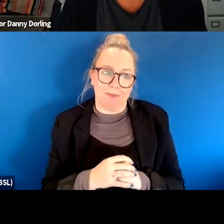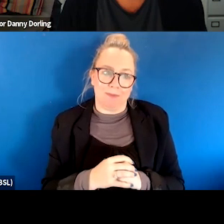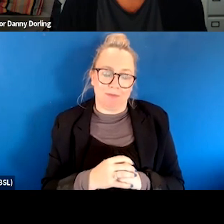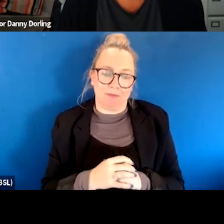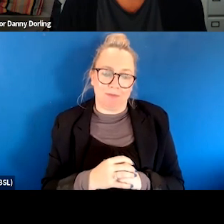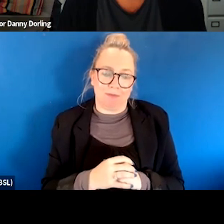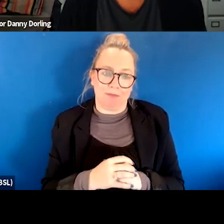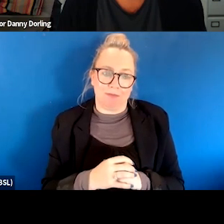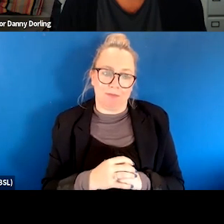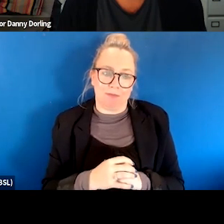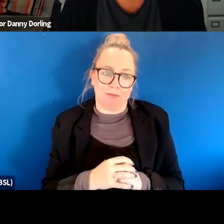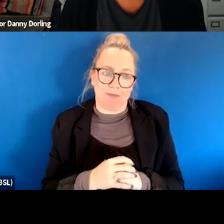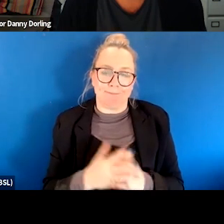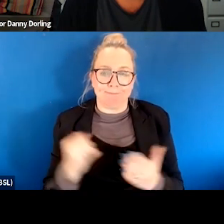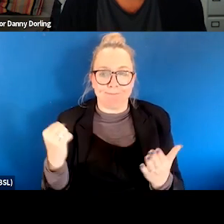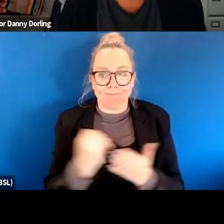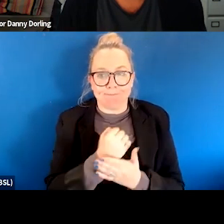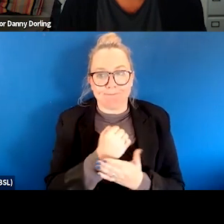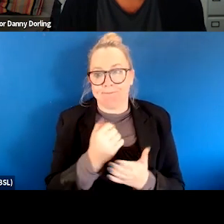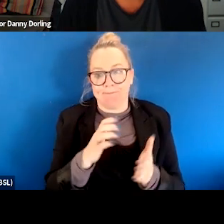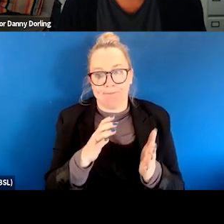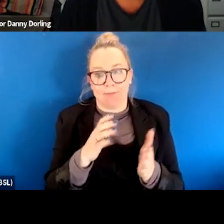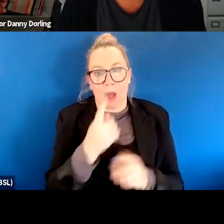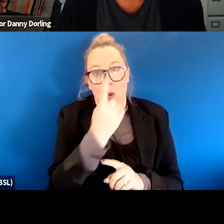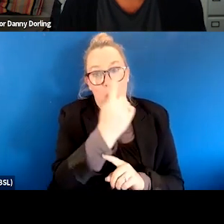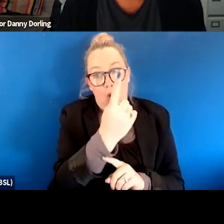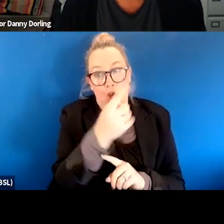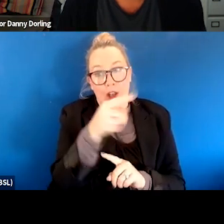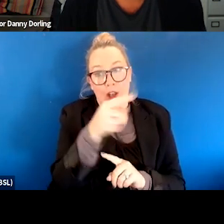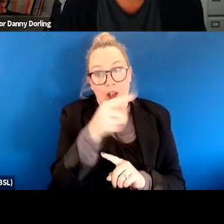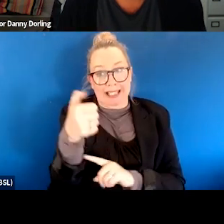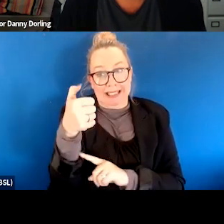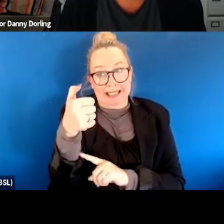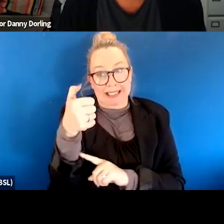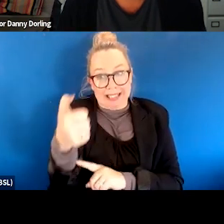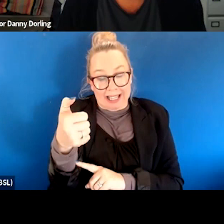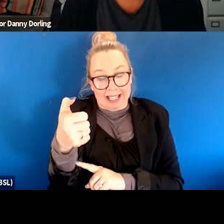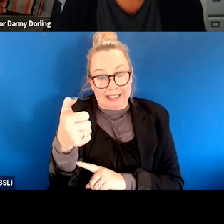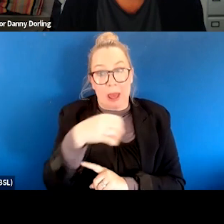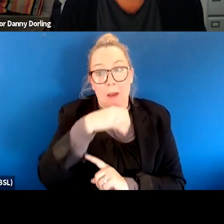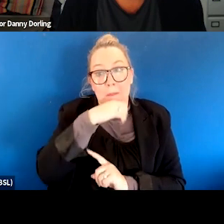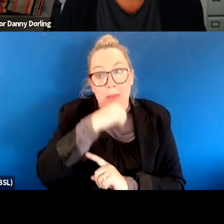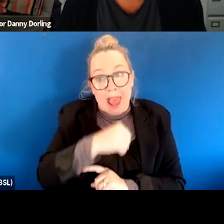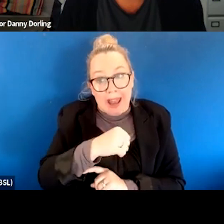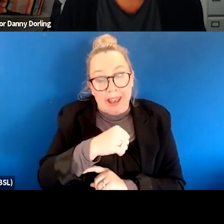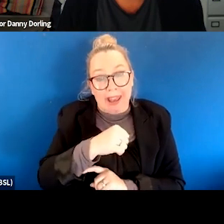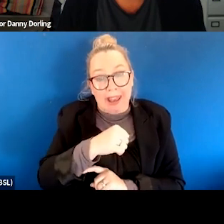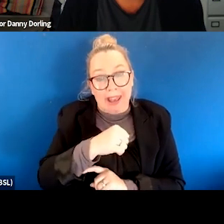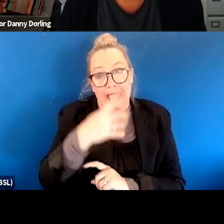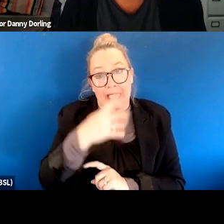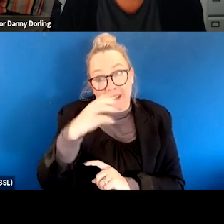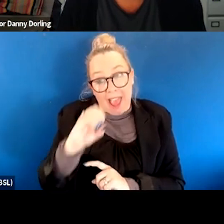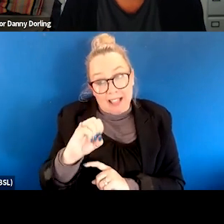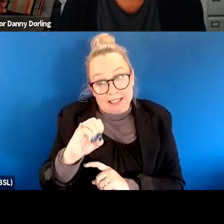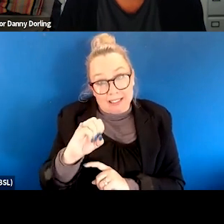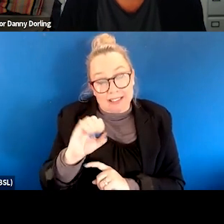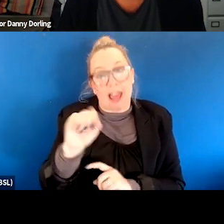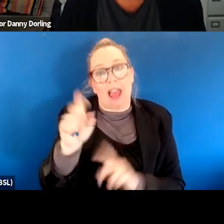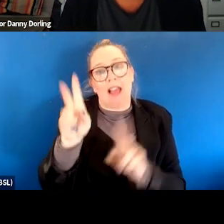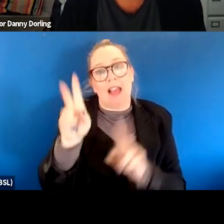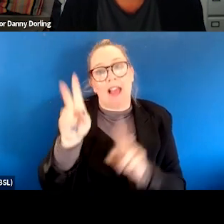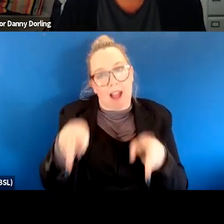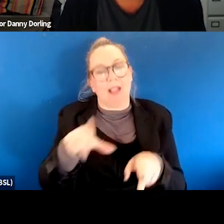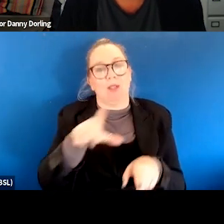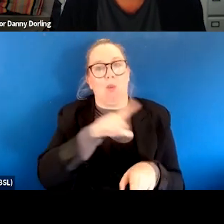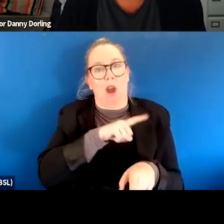We lost maybe 1 in 6 of all men in their 90s in 2019 died because of COVID, or